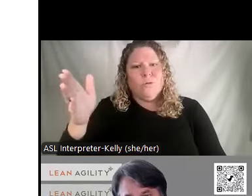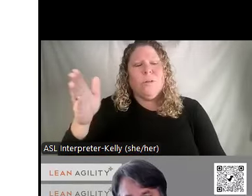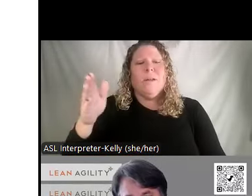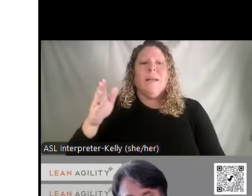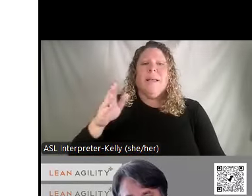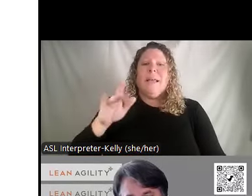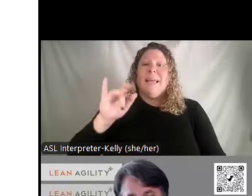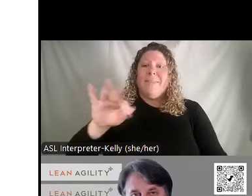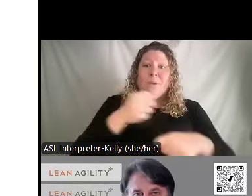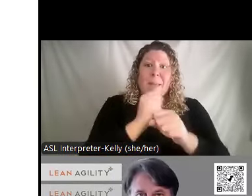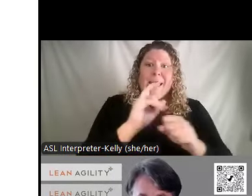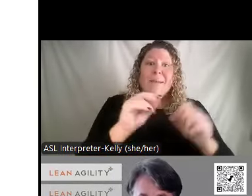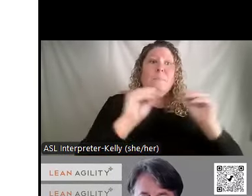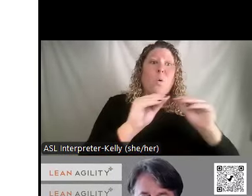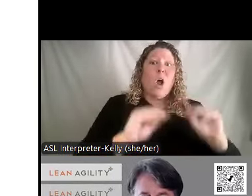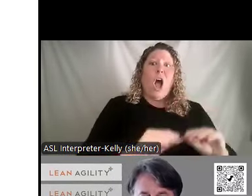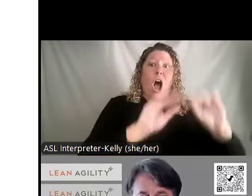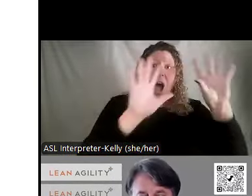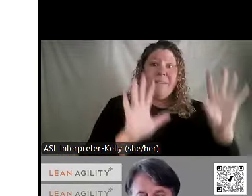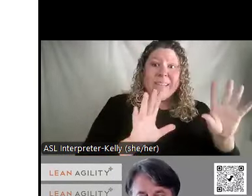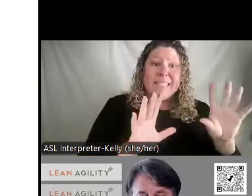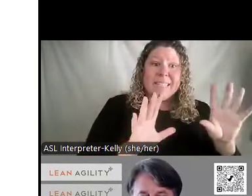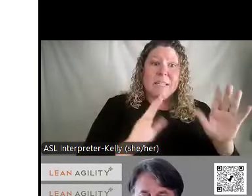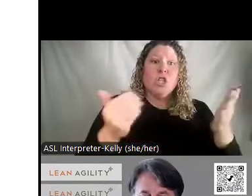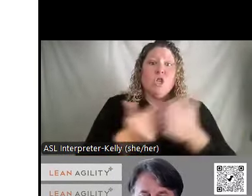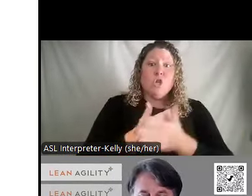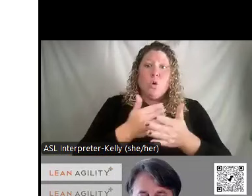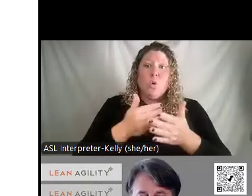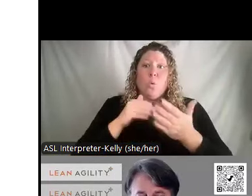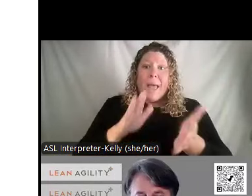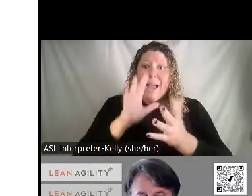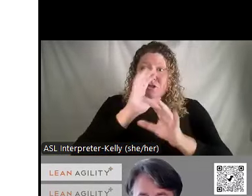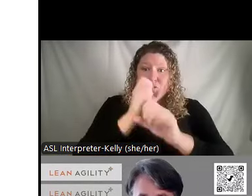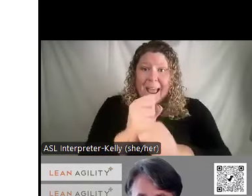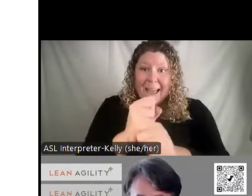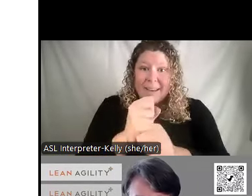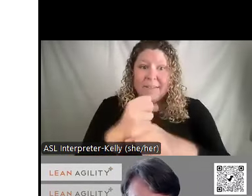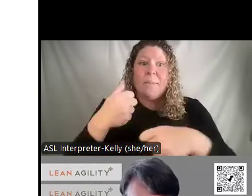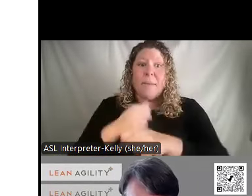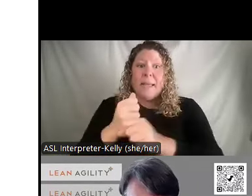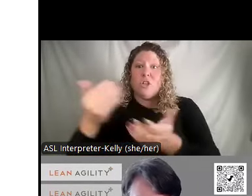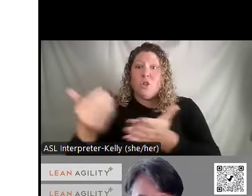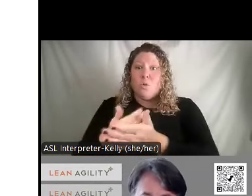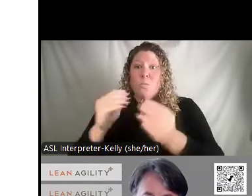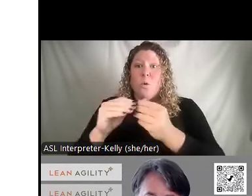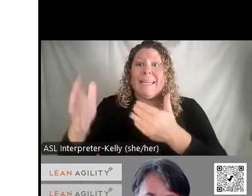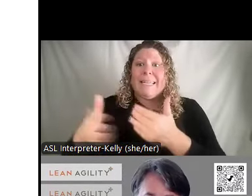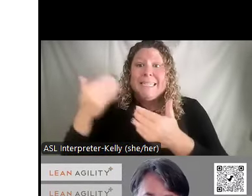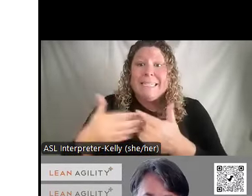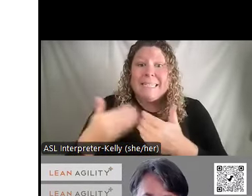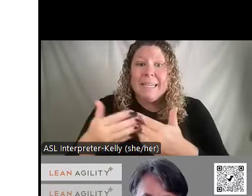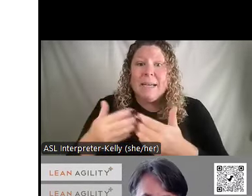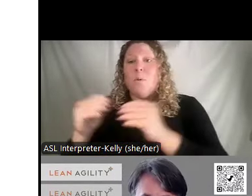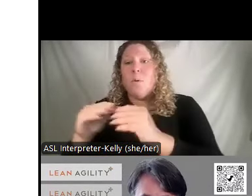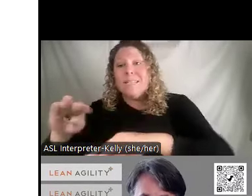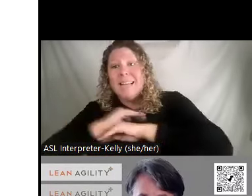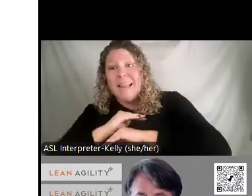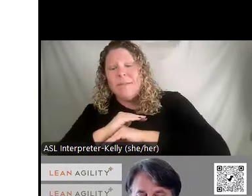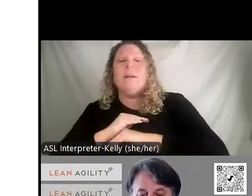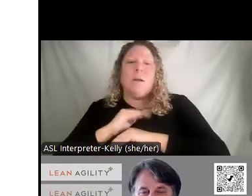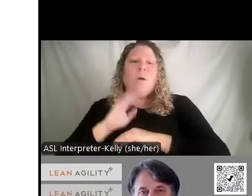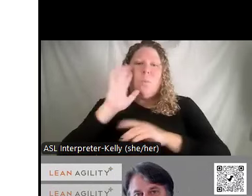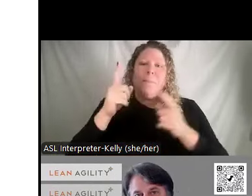the new way of doing things is, make the new way attractive, make it easy to do, and make it satisfying to do, then you're probably going to be much more